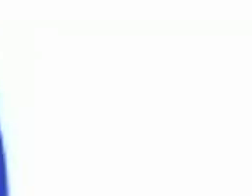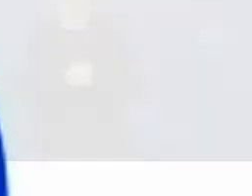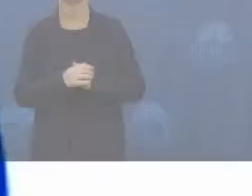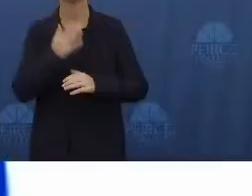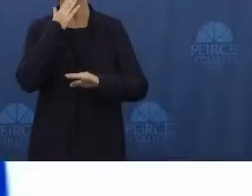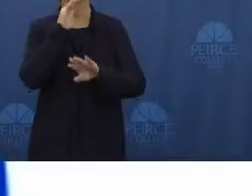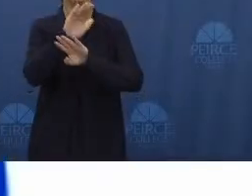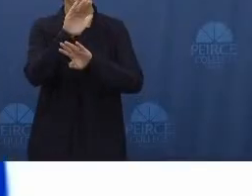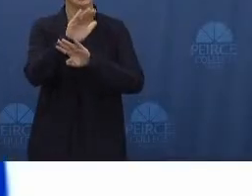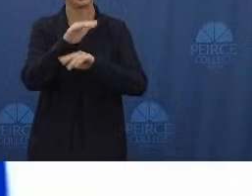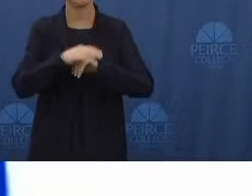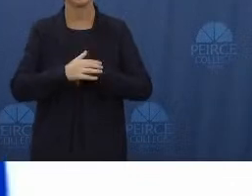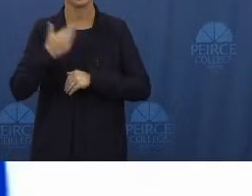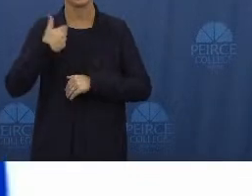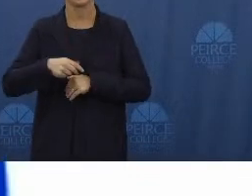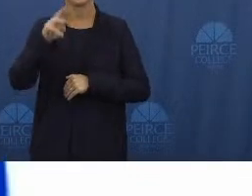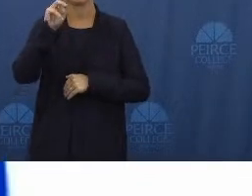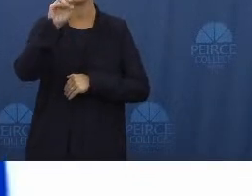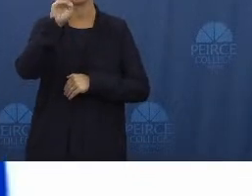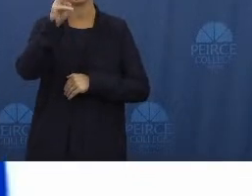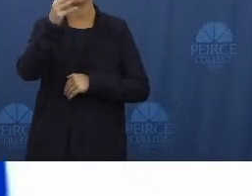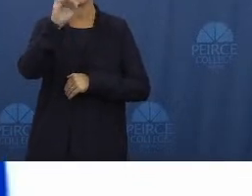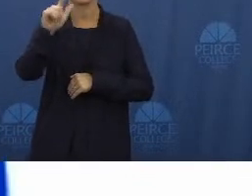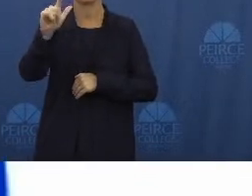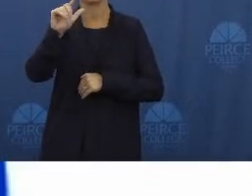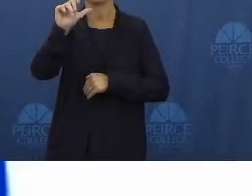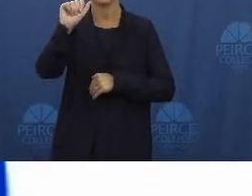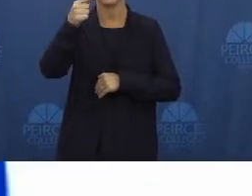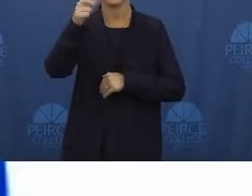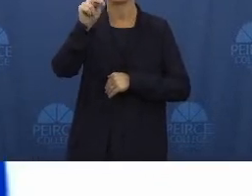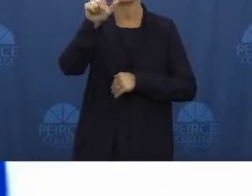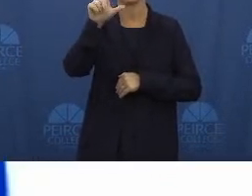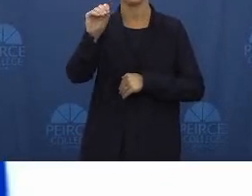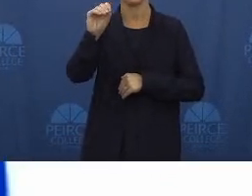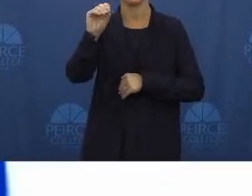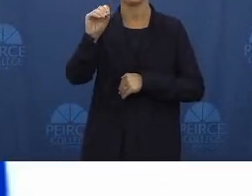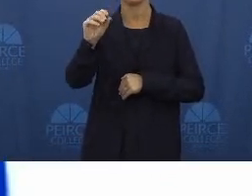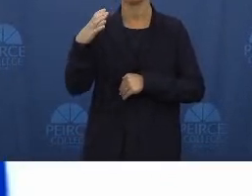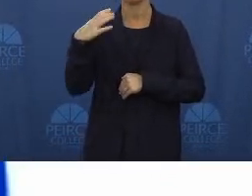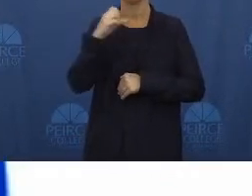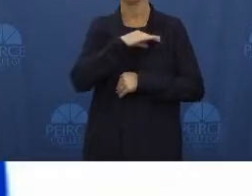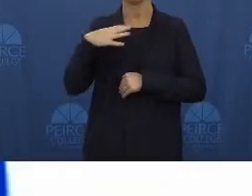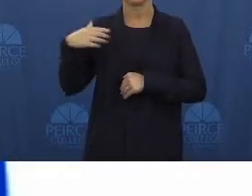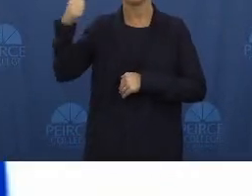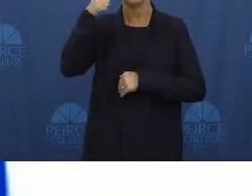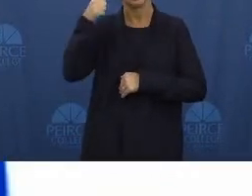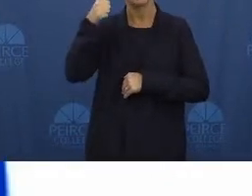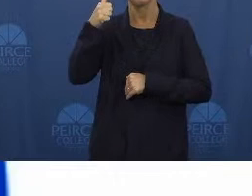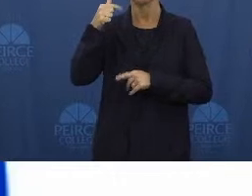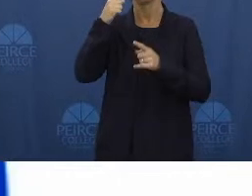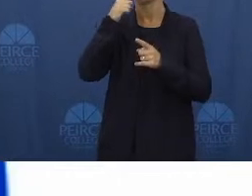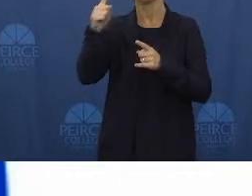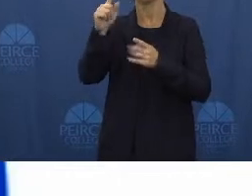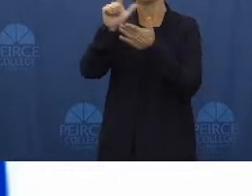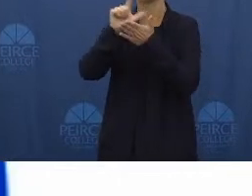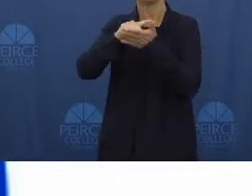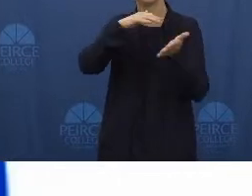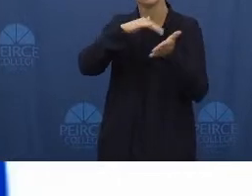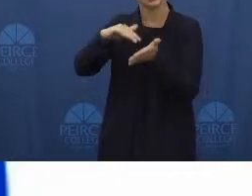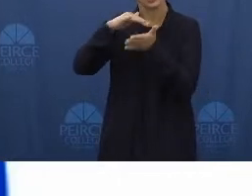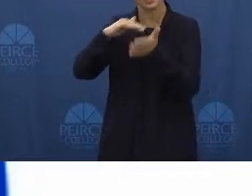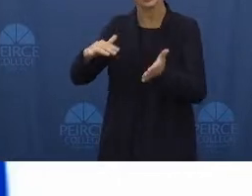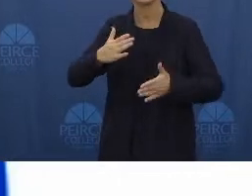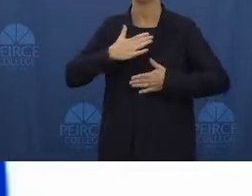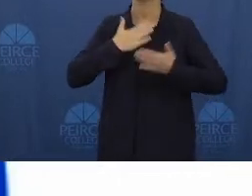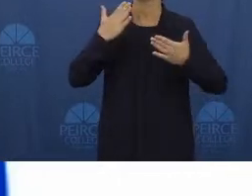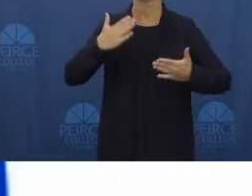Good evening. I am Michael Agnello, faculty chair and associate professor, legal studies. I'm delighted to call the